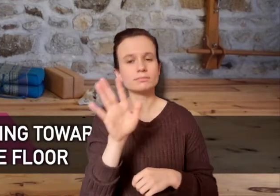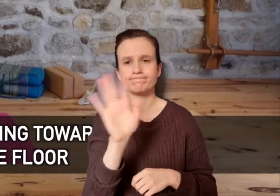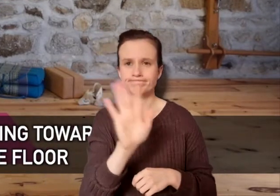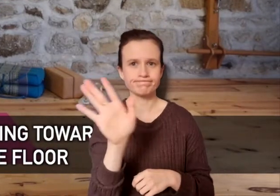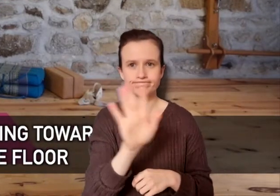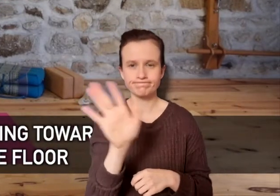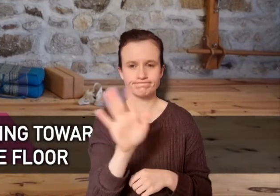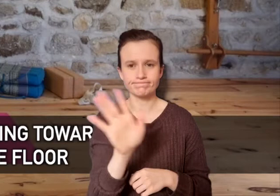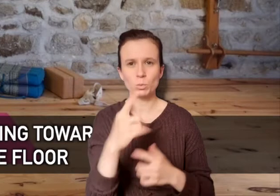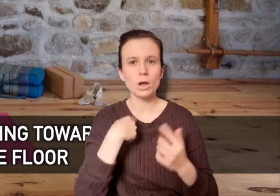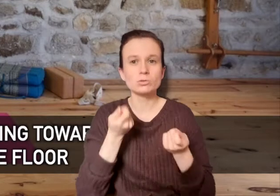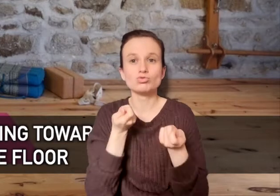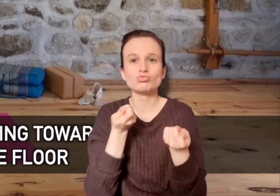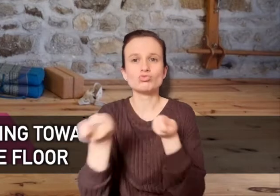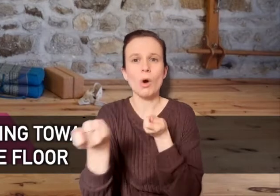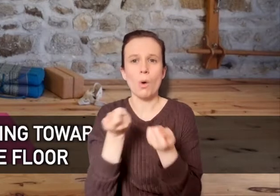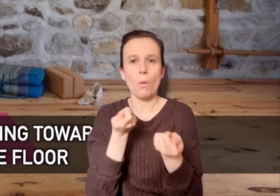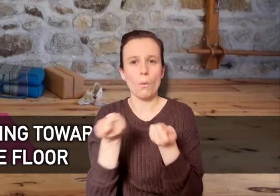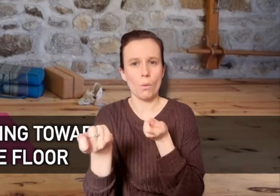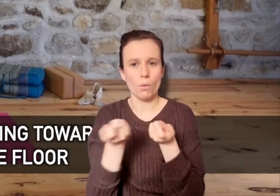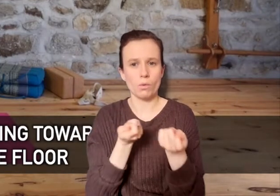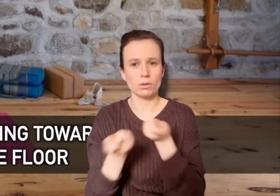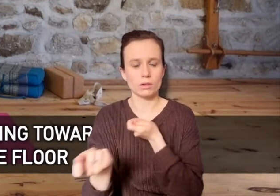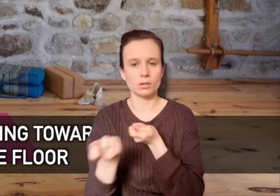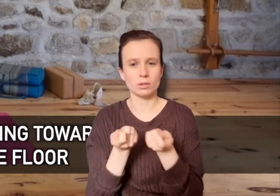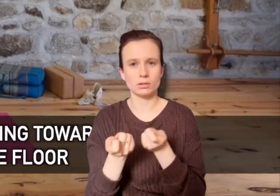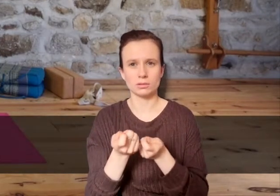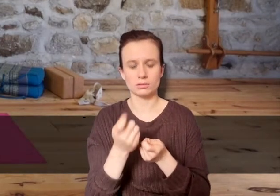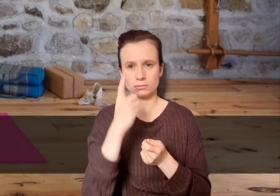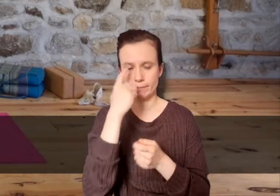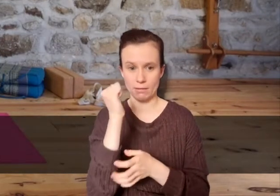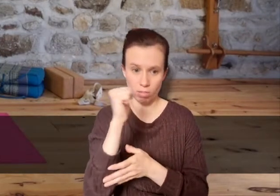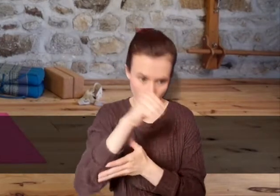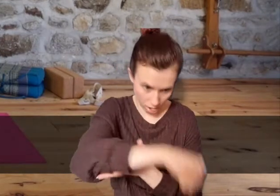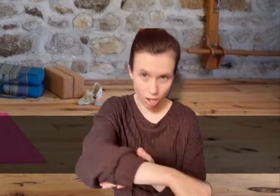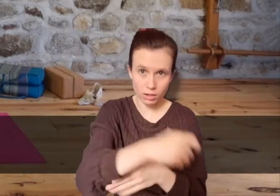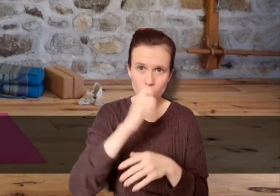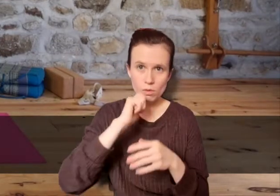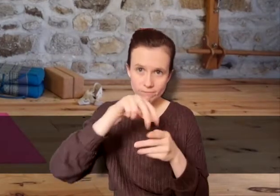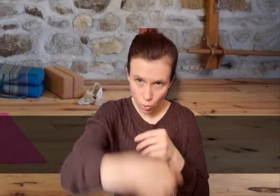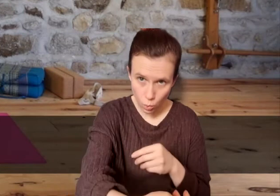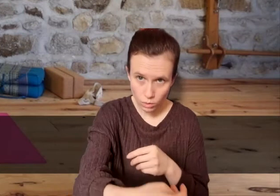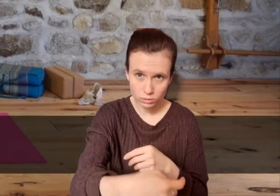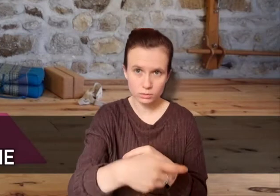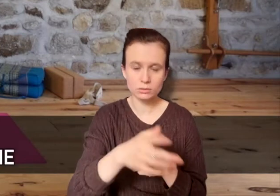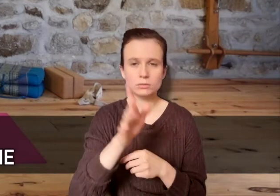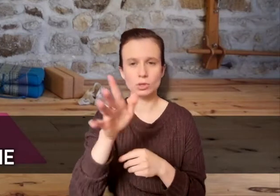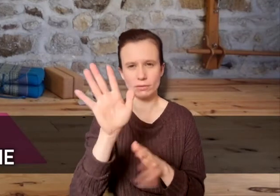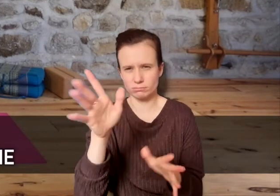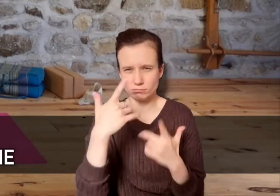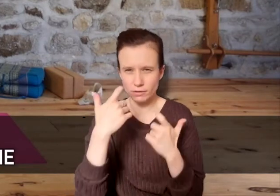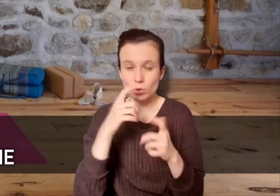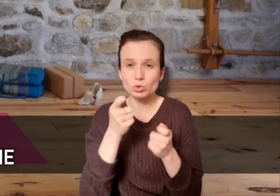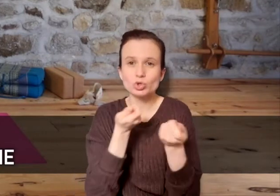Yeah? Then I'm just diving toward the floor. And if I'm diving toward the floor, that's where I'm going to end up. So if you